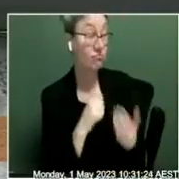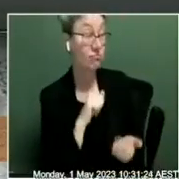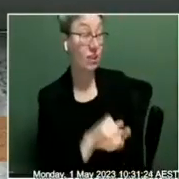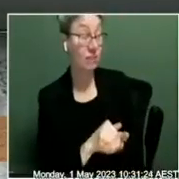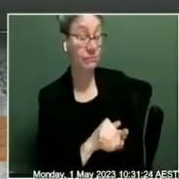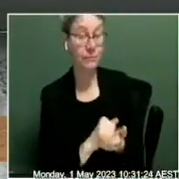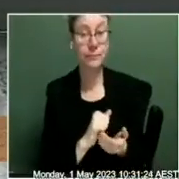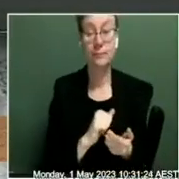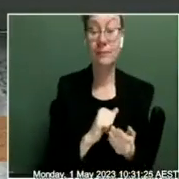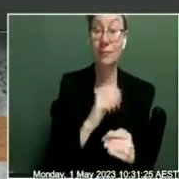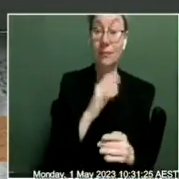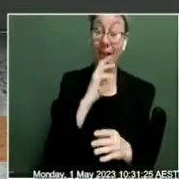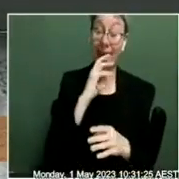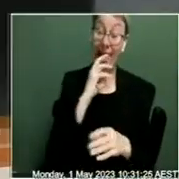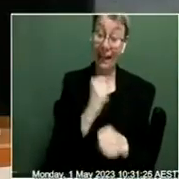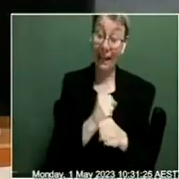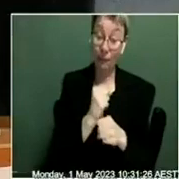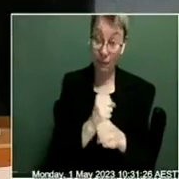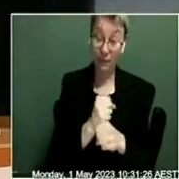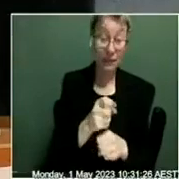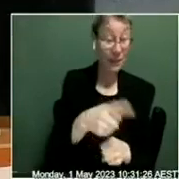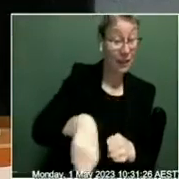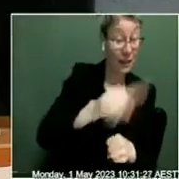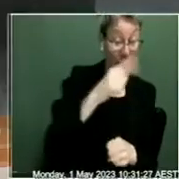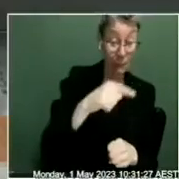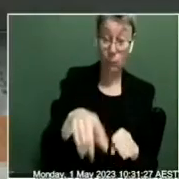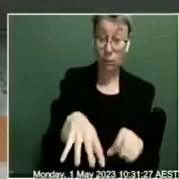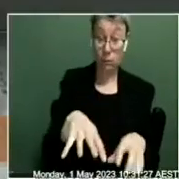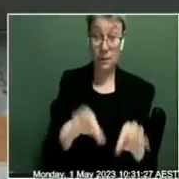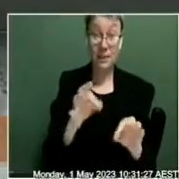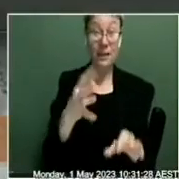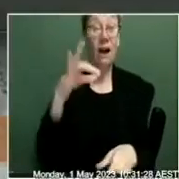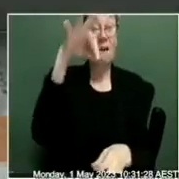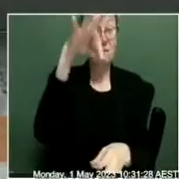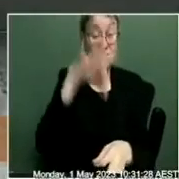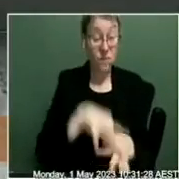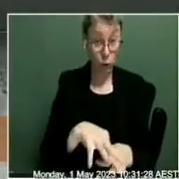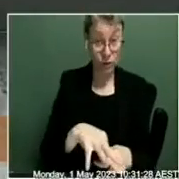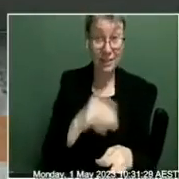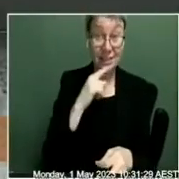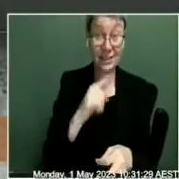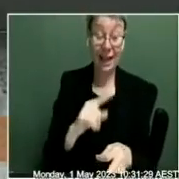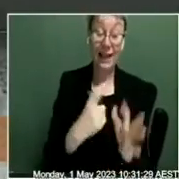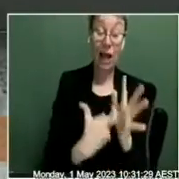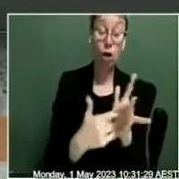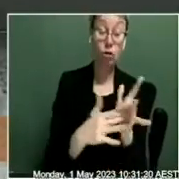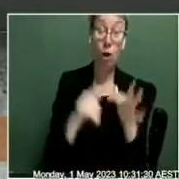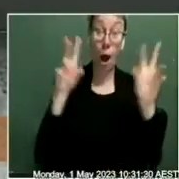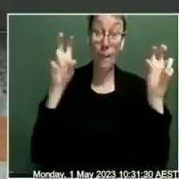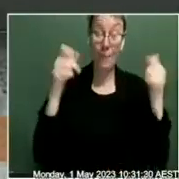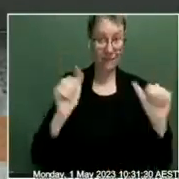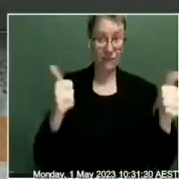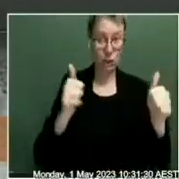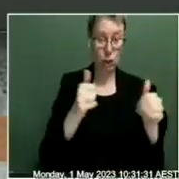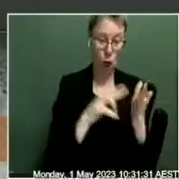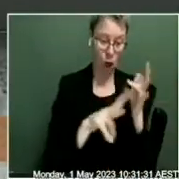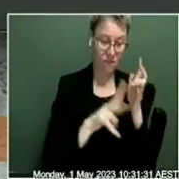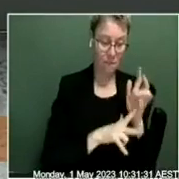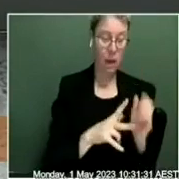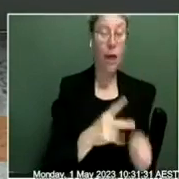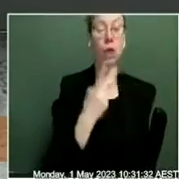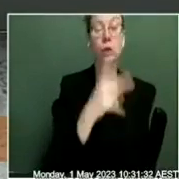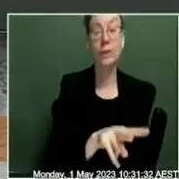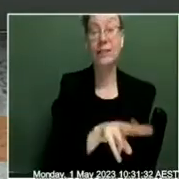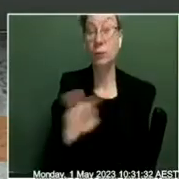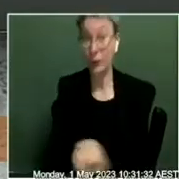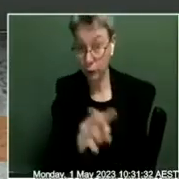2022. That's right? Yes. And it was at the behest of the executive that the crime stayed in place